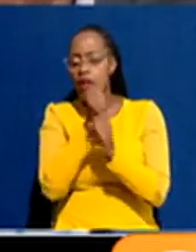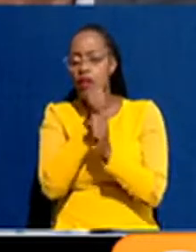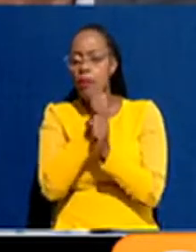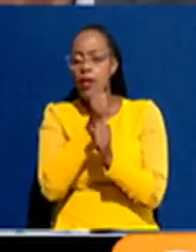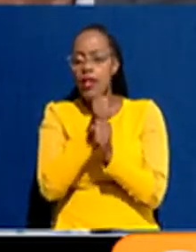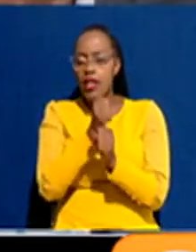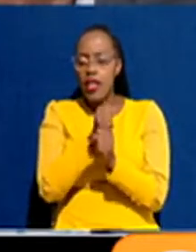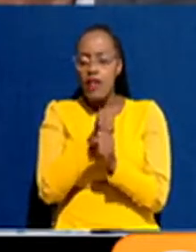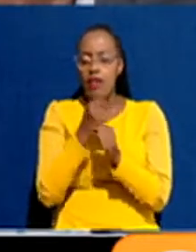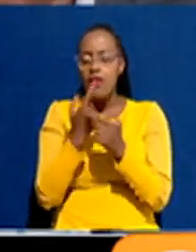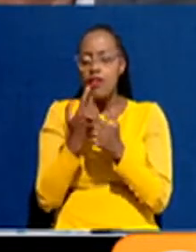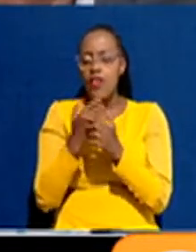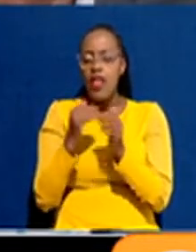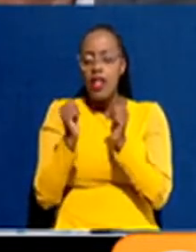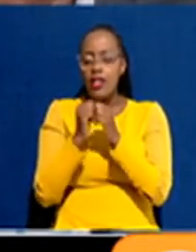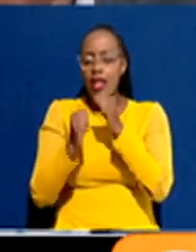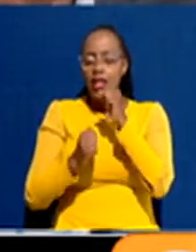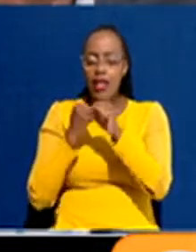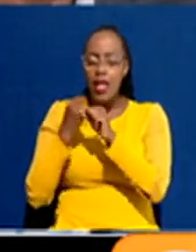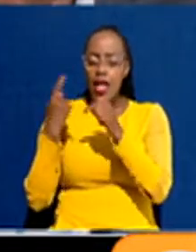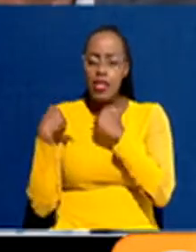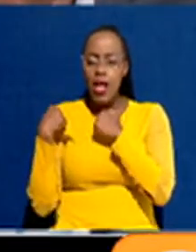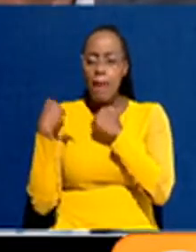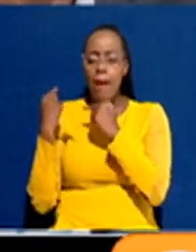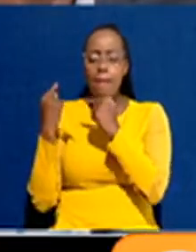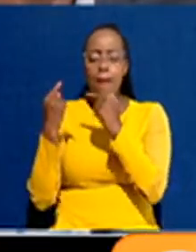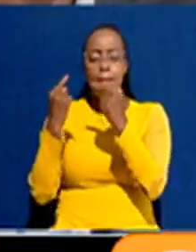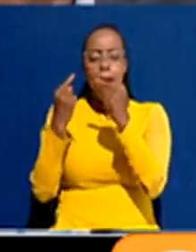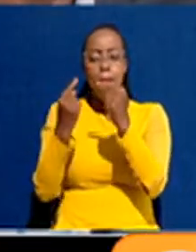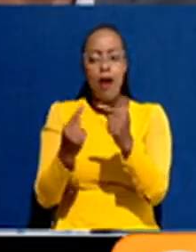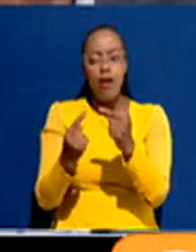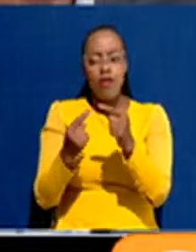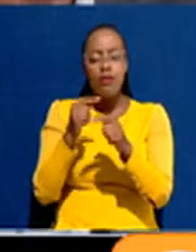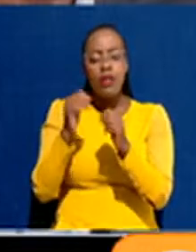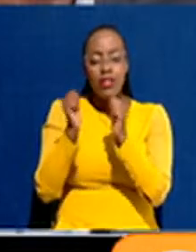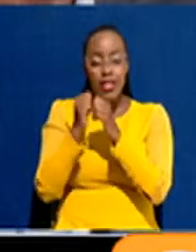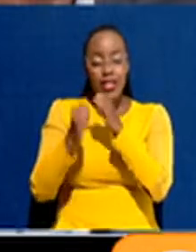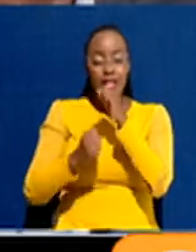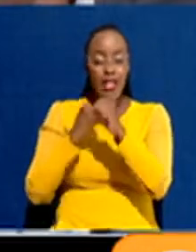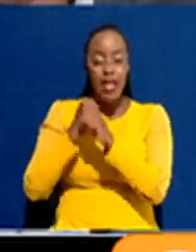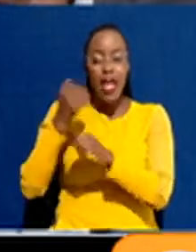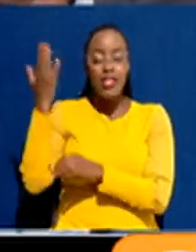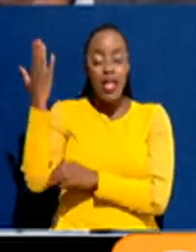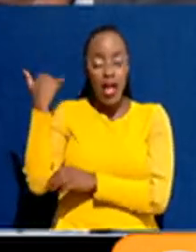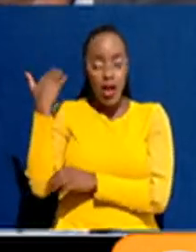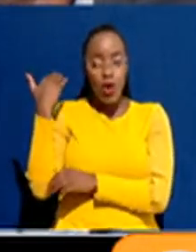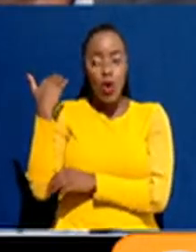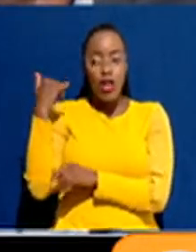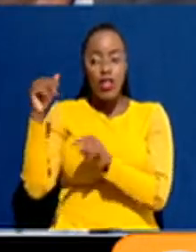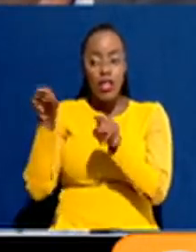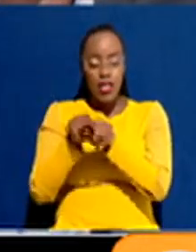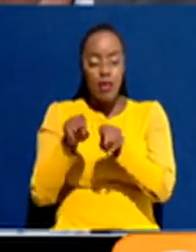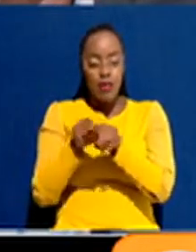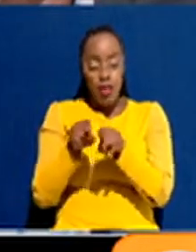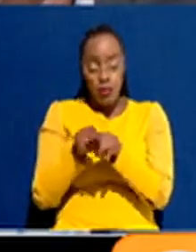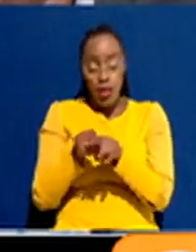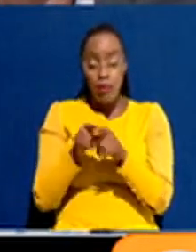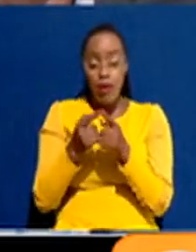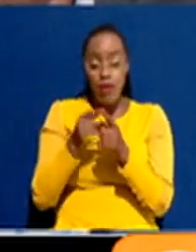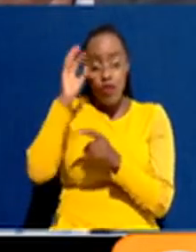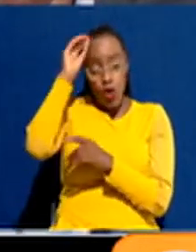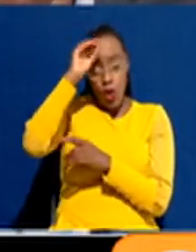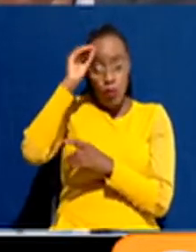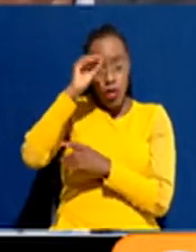you know, over the last decade or so. About 10 years ago, the same a similar poll found